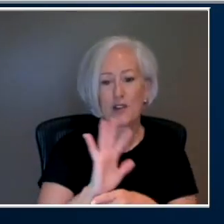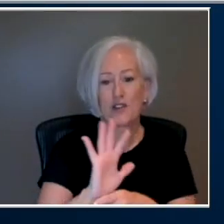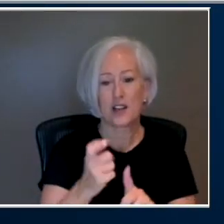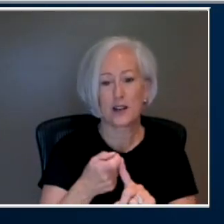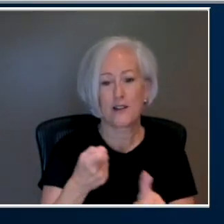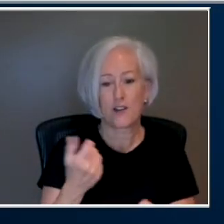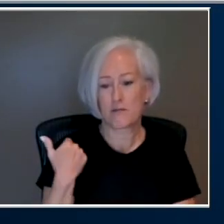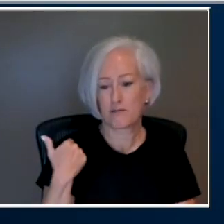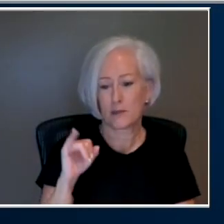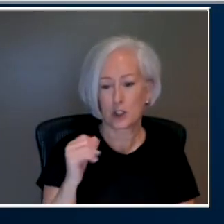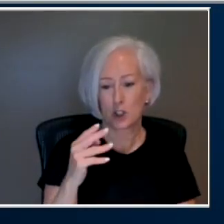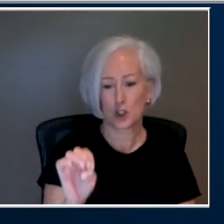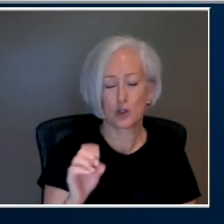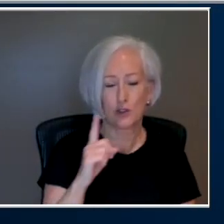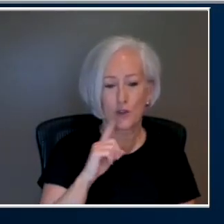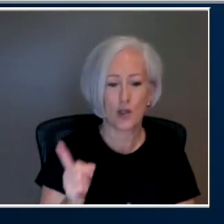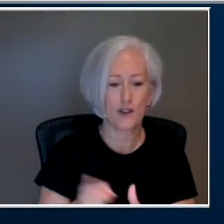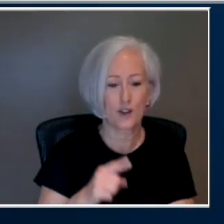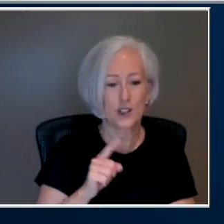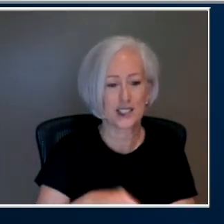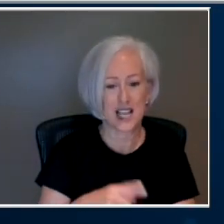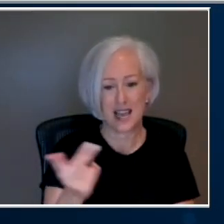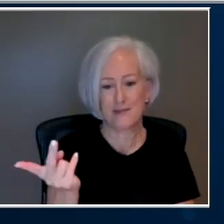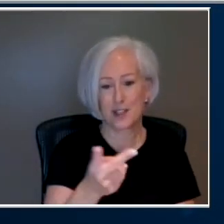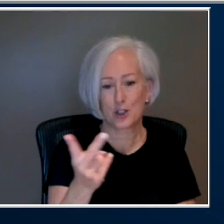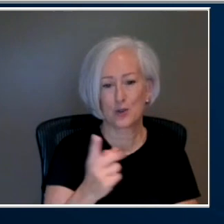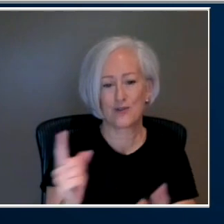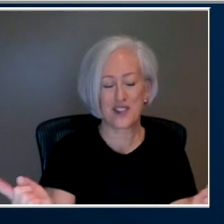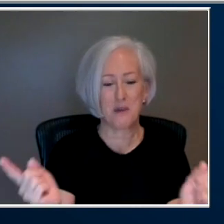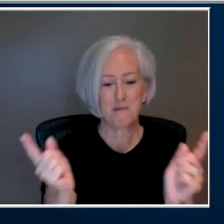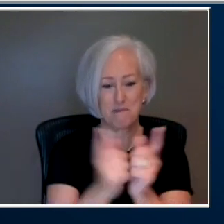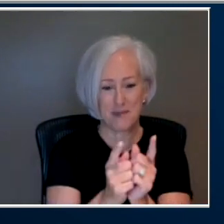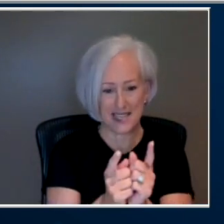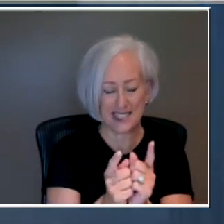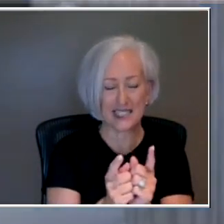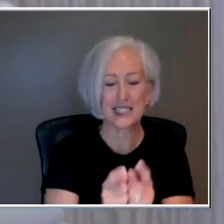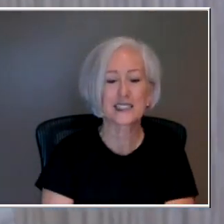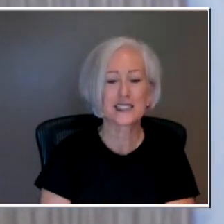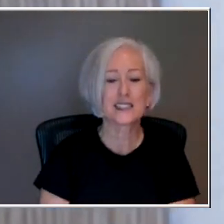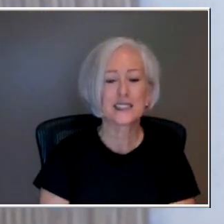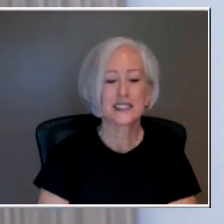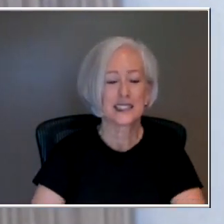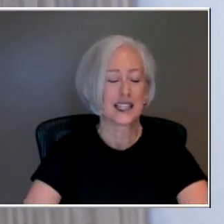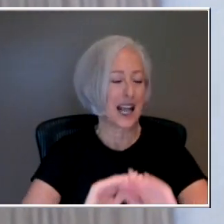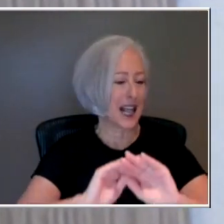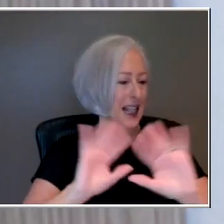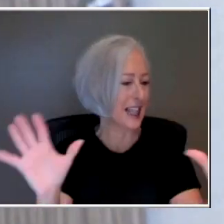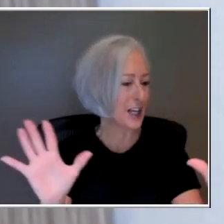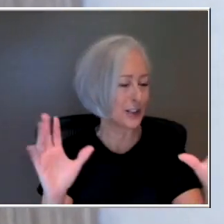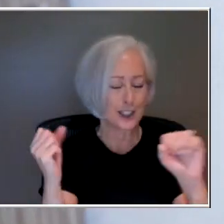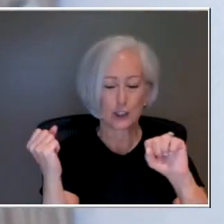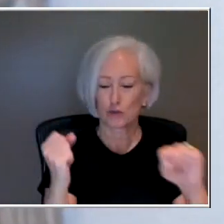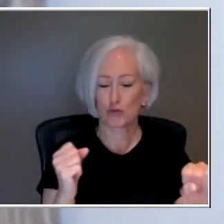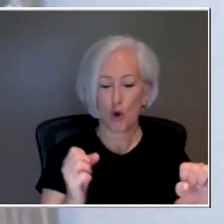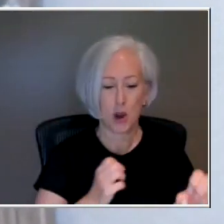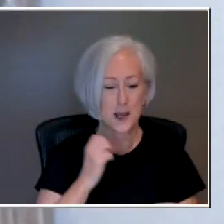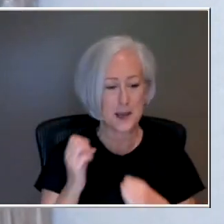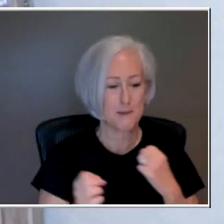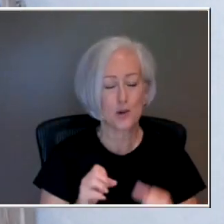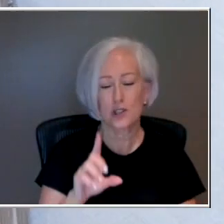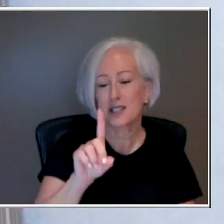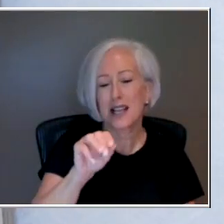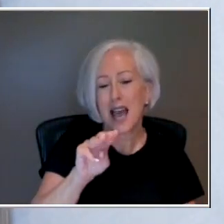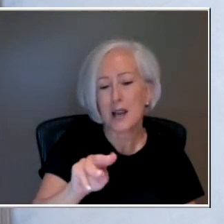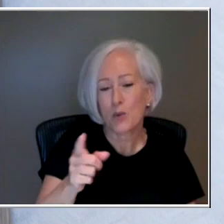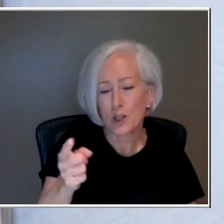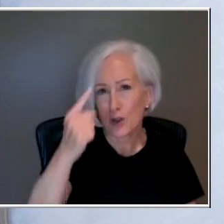for the first time, Adam and Sue get to meet face to face. Clearly there were some strong emotions. Adam, what was going through your mind when you finally got